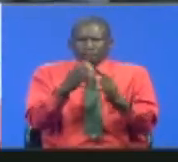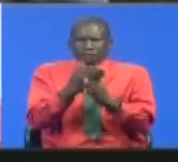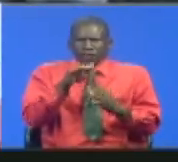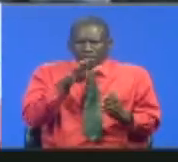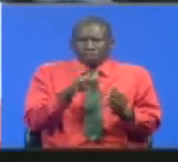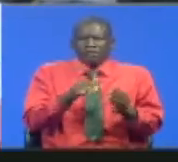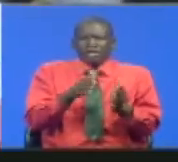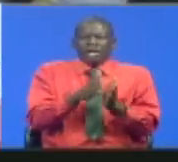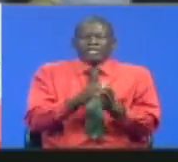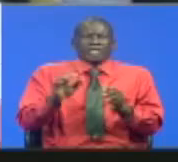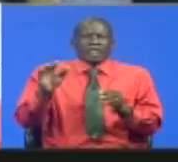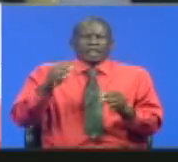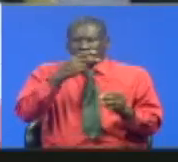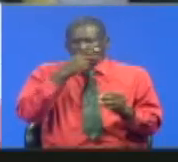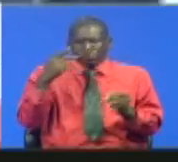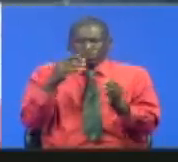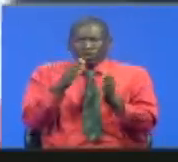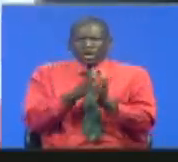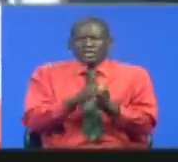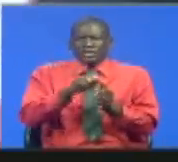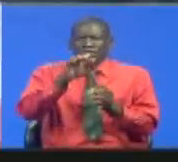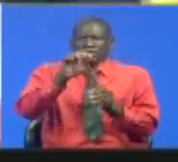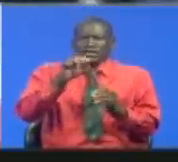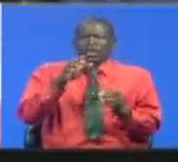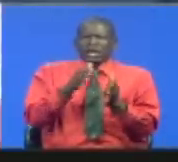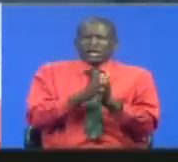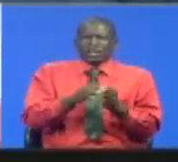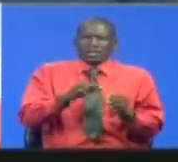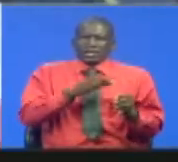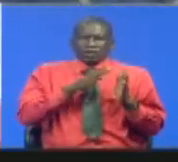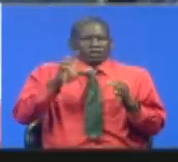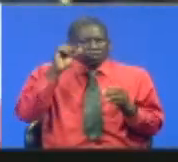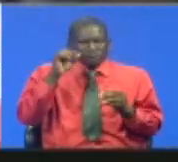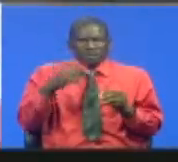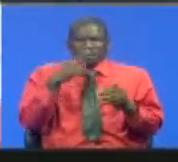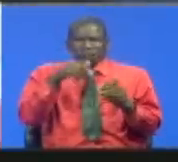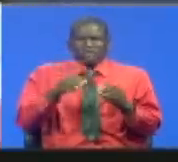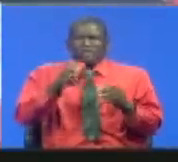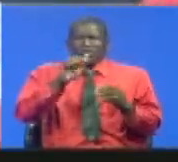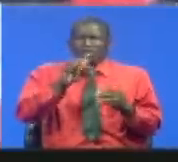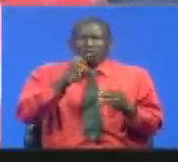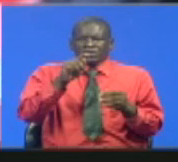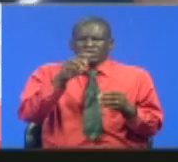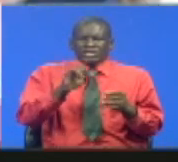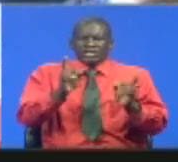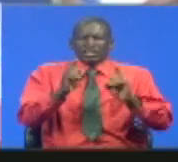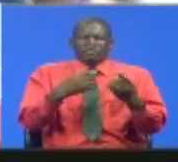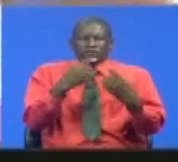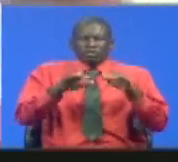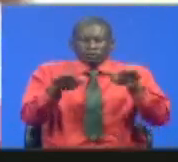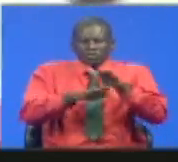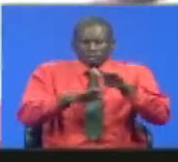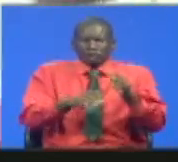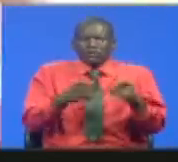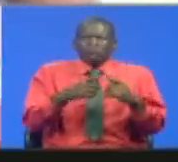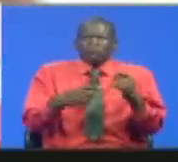who is also eyeing the governor's seat, were not honored. Awiti did not declare his running mate, only indicating he will be